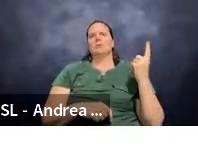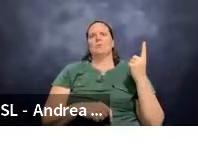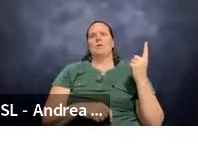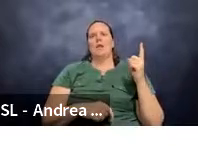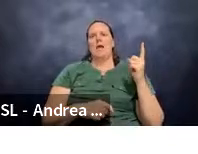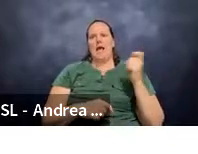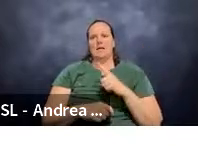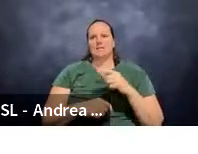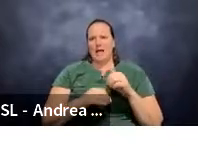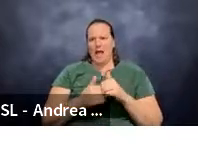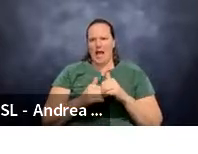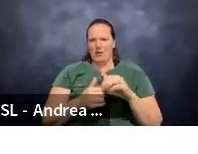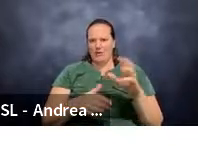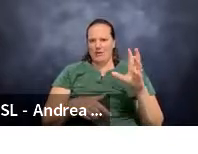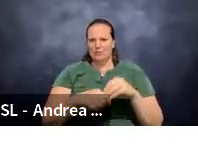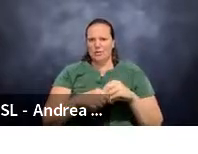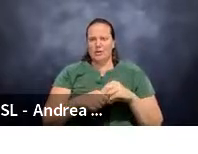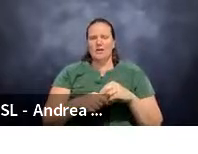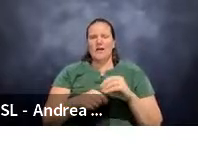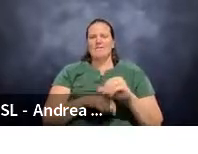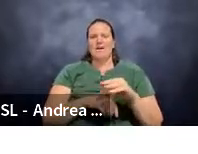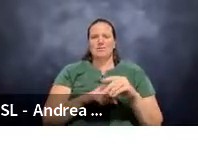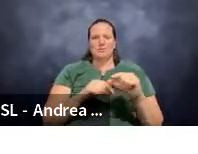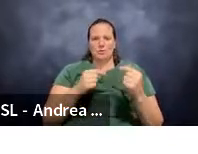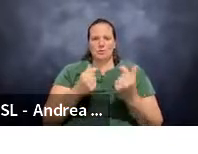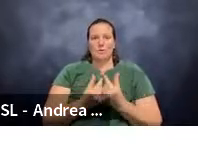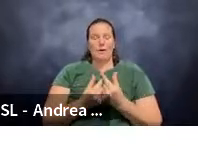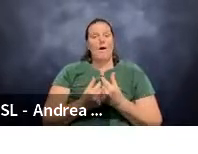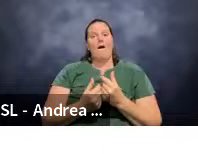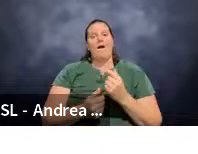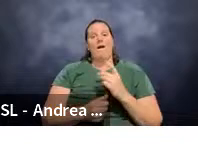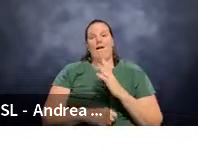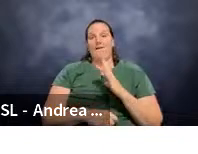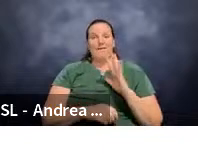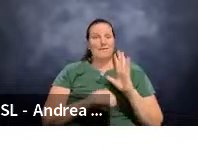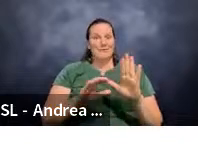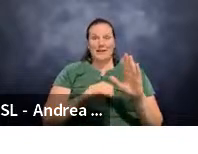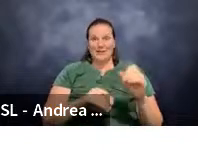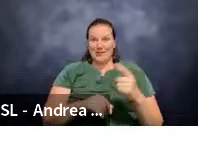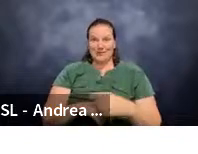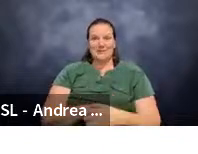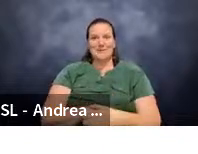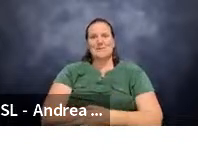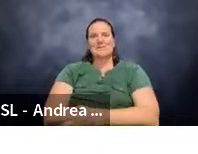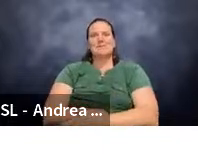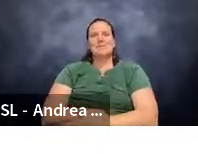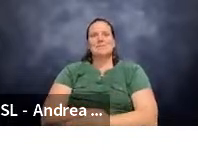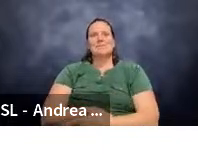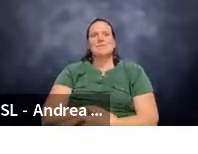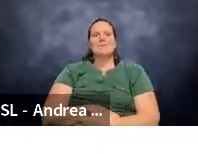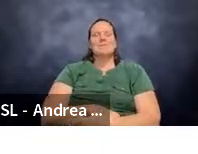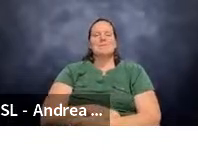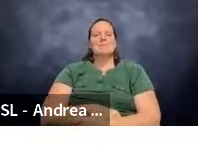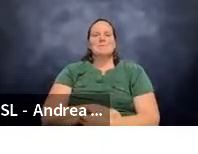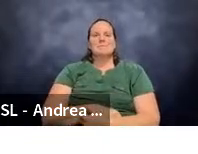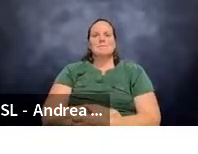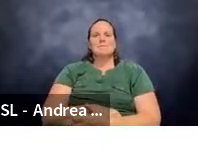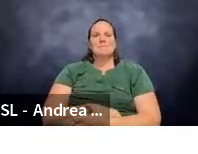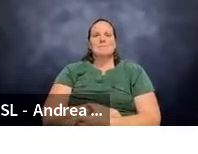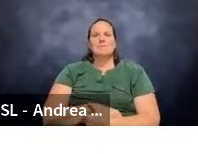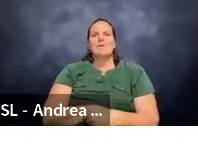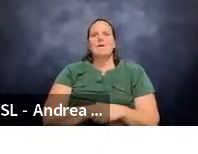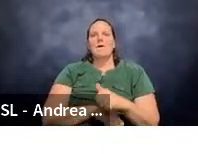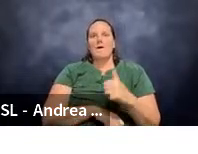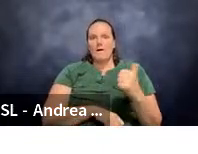how they could join an advisory group. So that was a great question. One of the other questions we got at that meeting